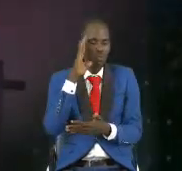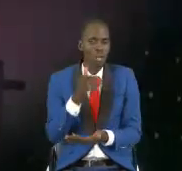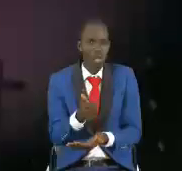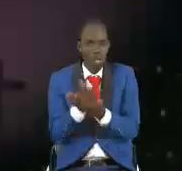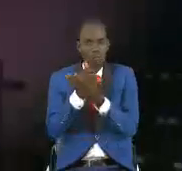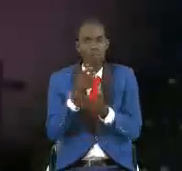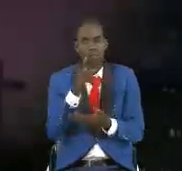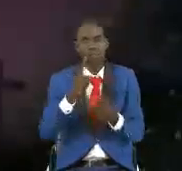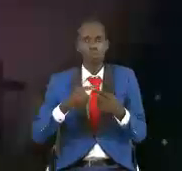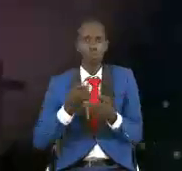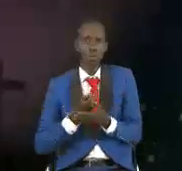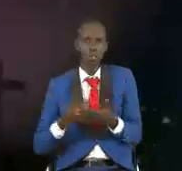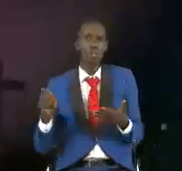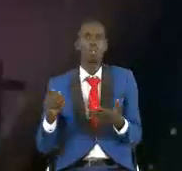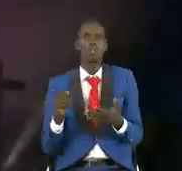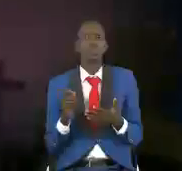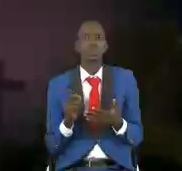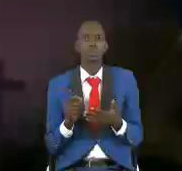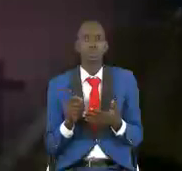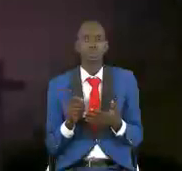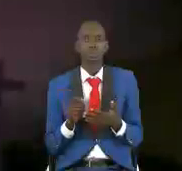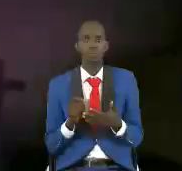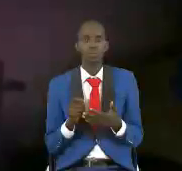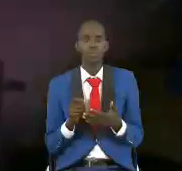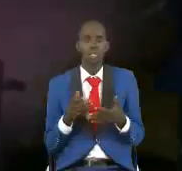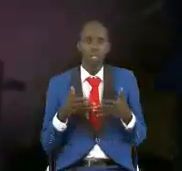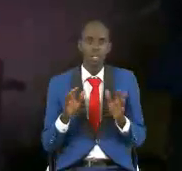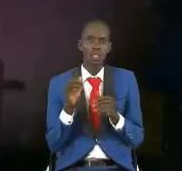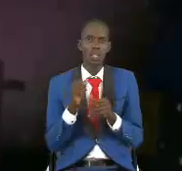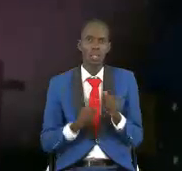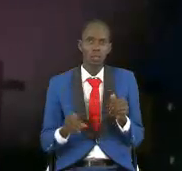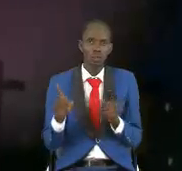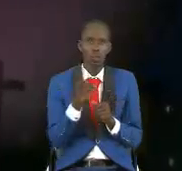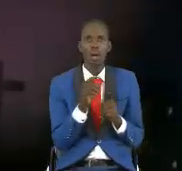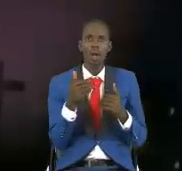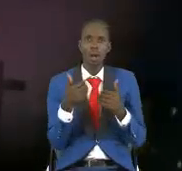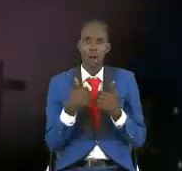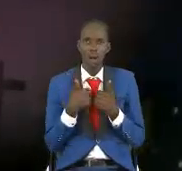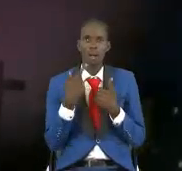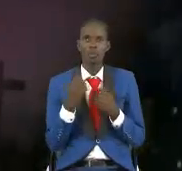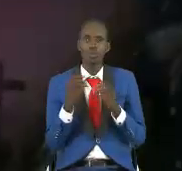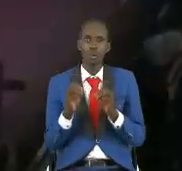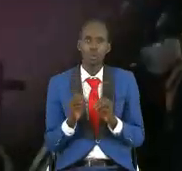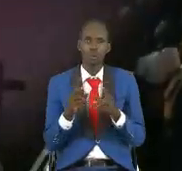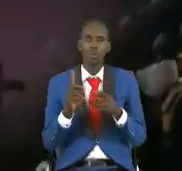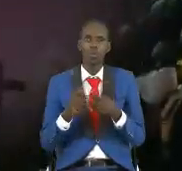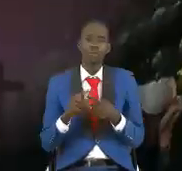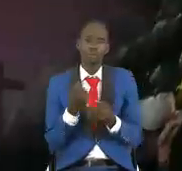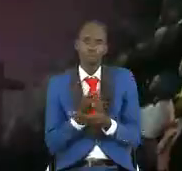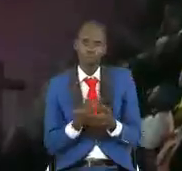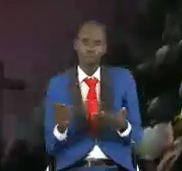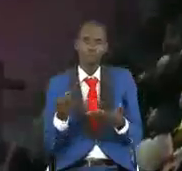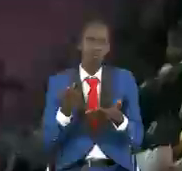everybody the opportunity to register his or her name. The Lord wants